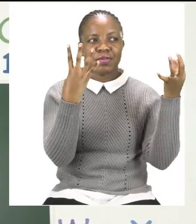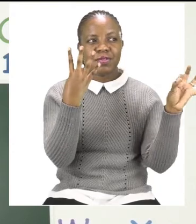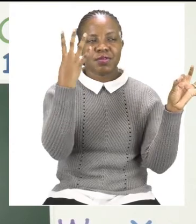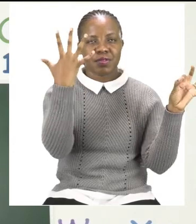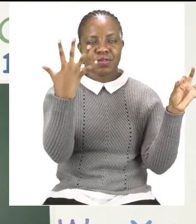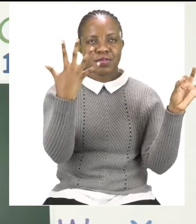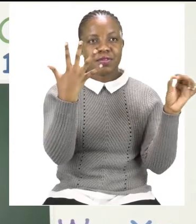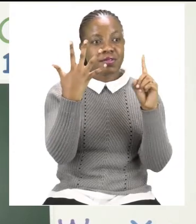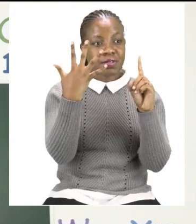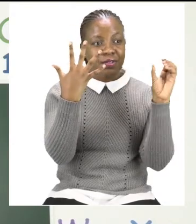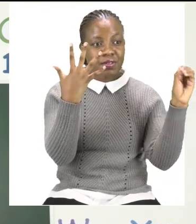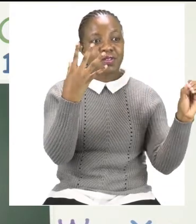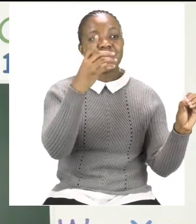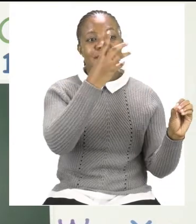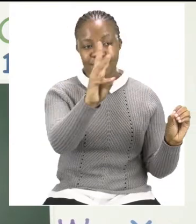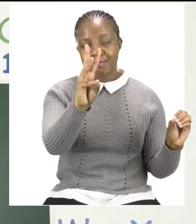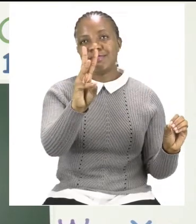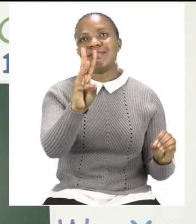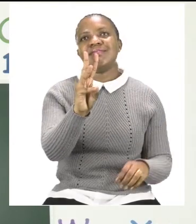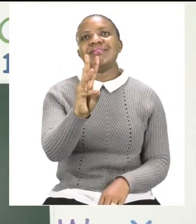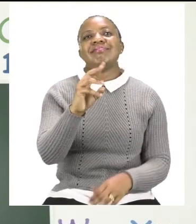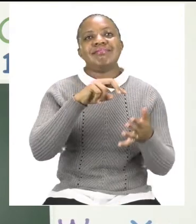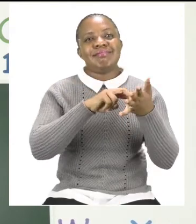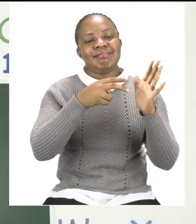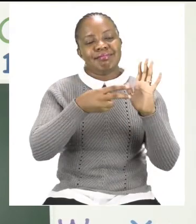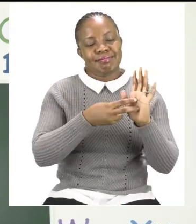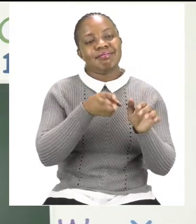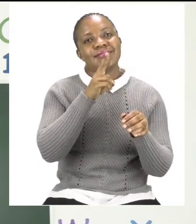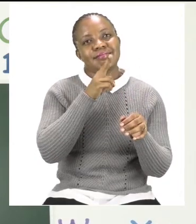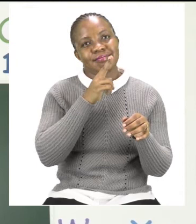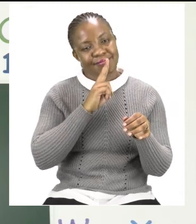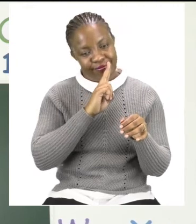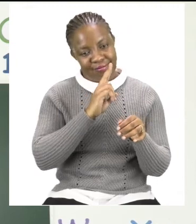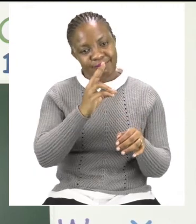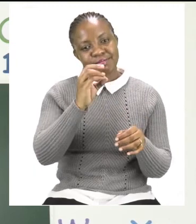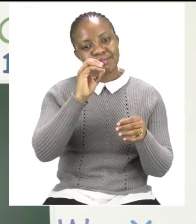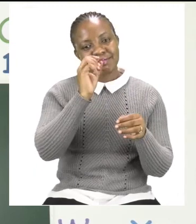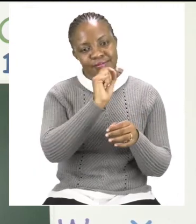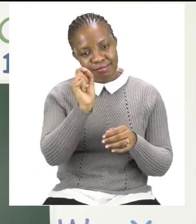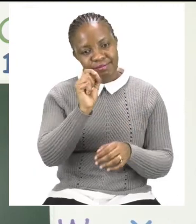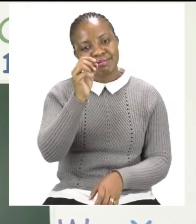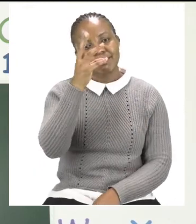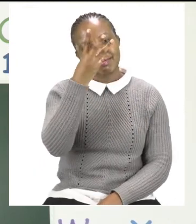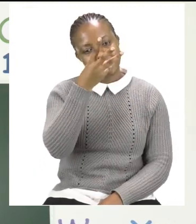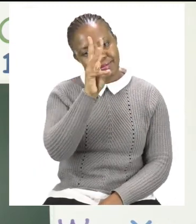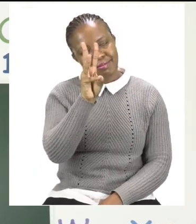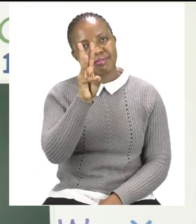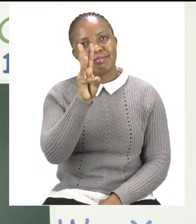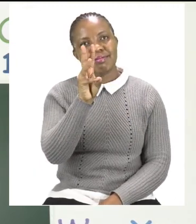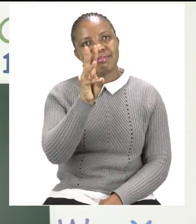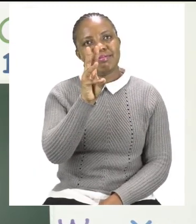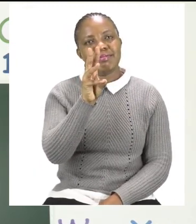5, 6. So our answer for this brick is